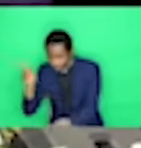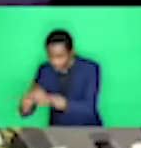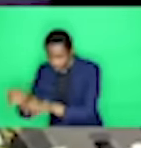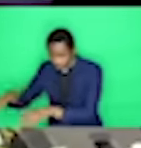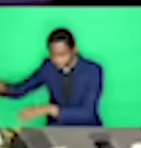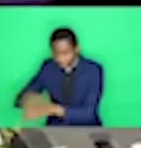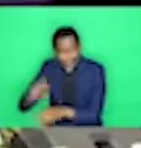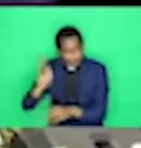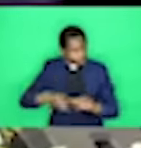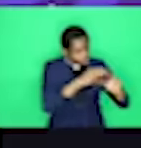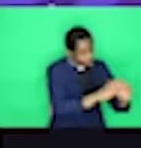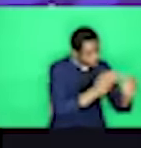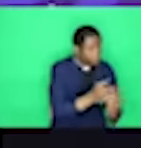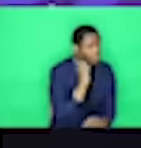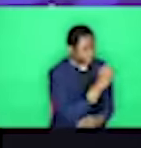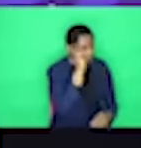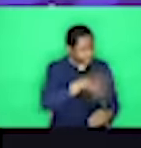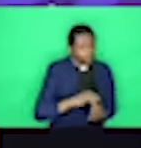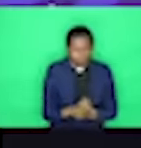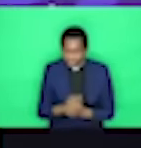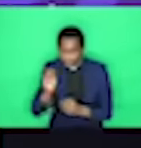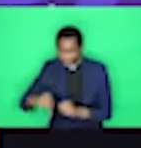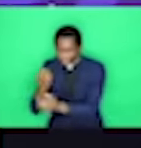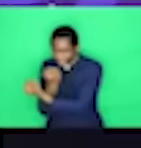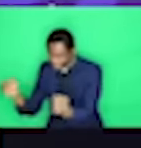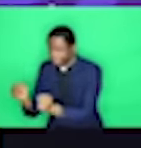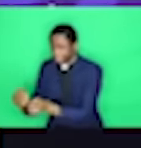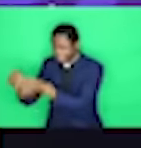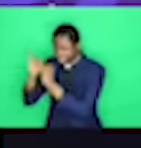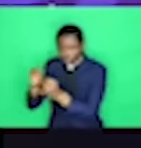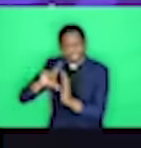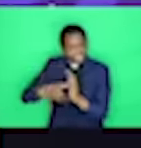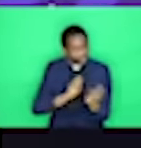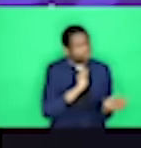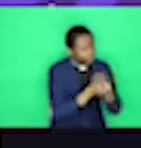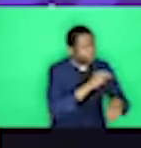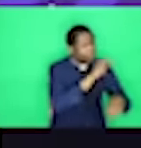evangelized. We need to save individuals and save and transform the nation as